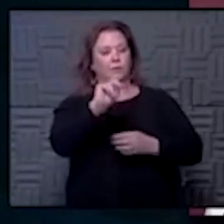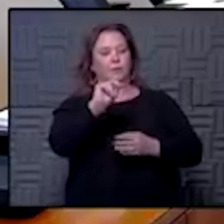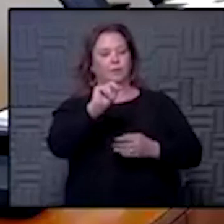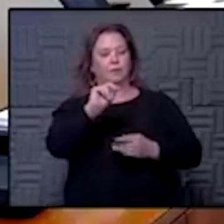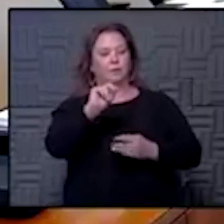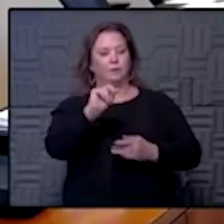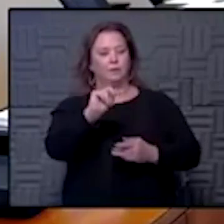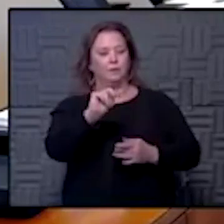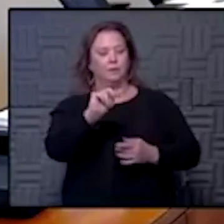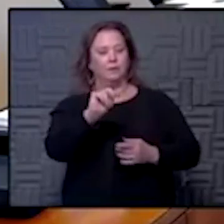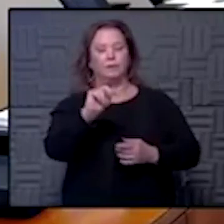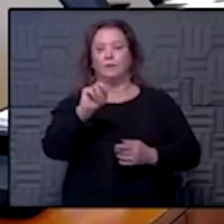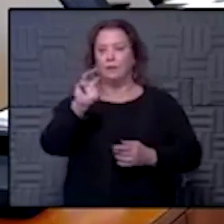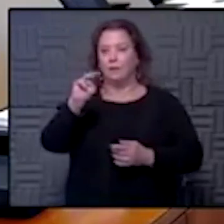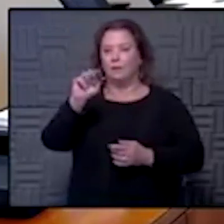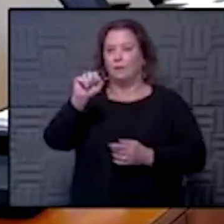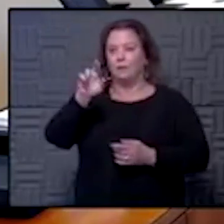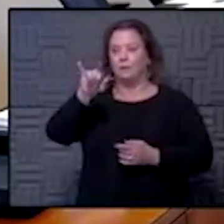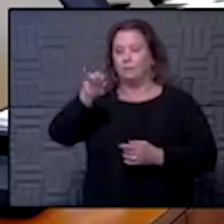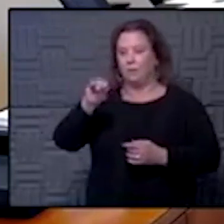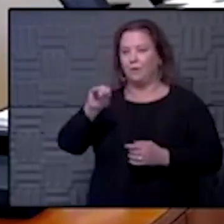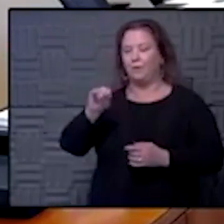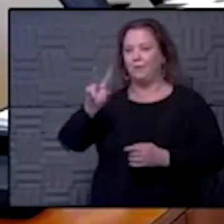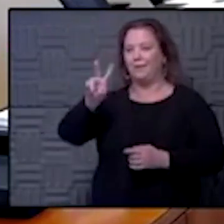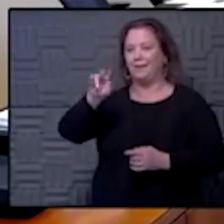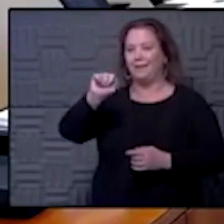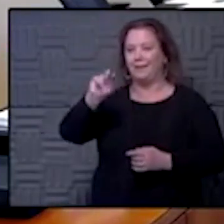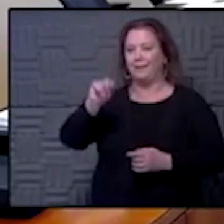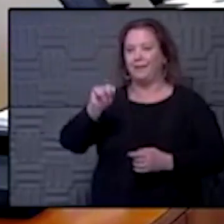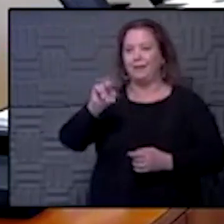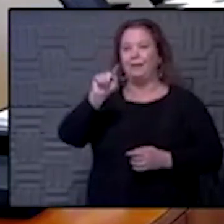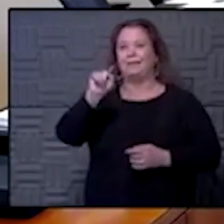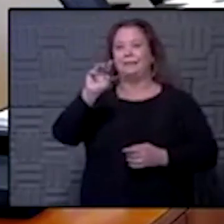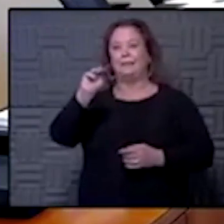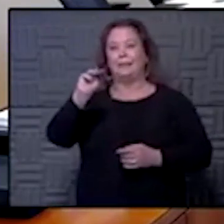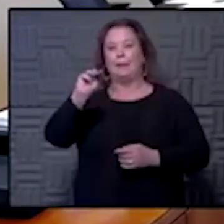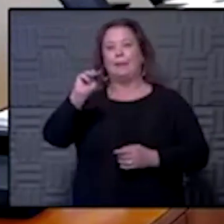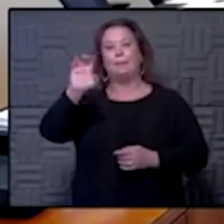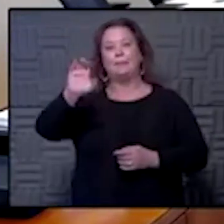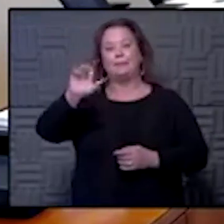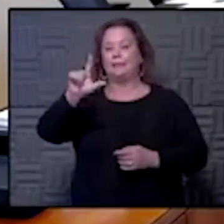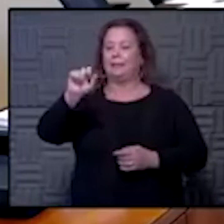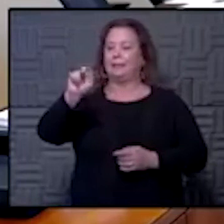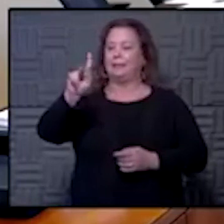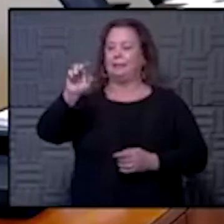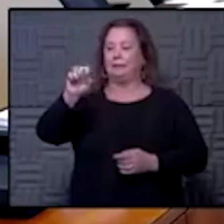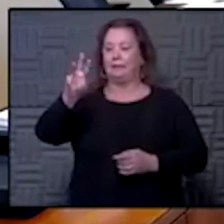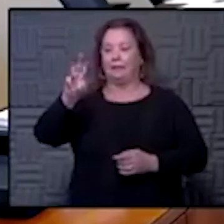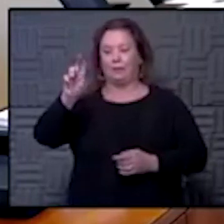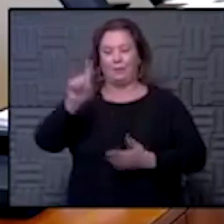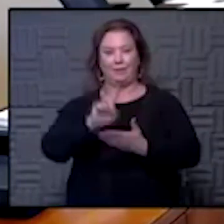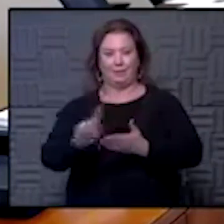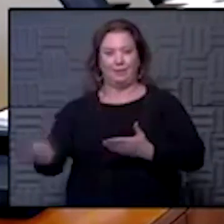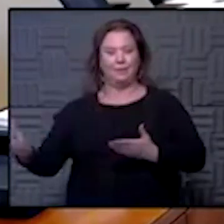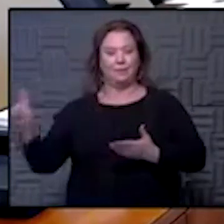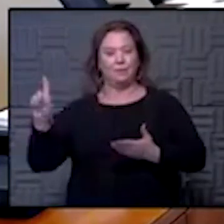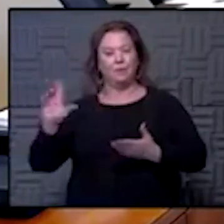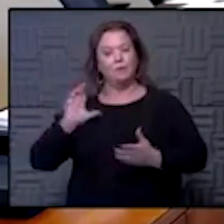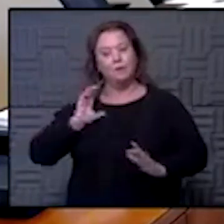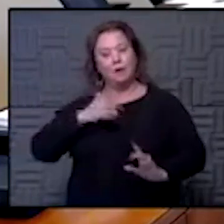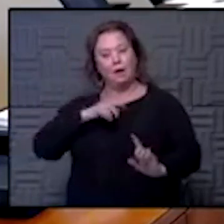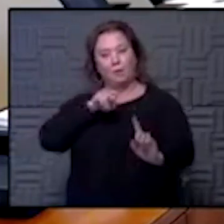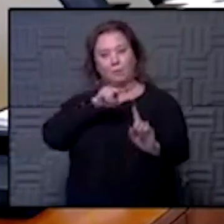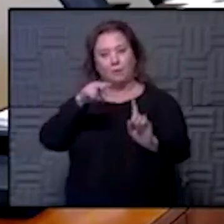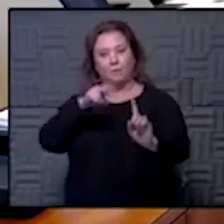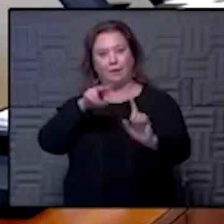Well, as Mario mentioned, the van was out at TMC Lakewood last week. And obviously, from our perspective, finding